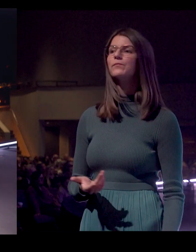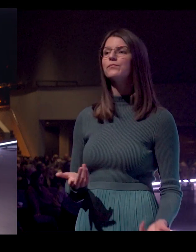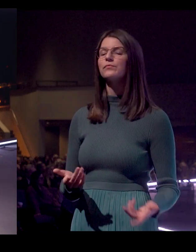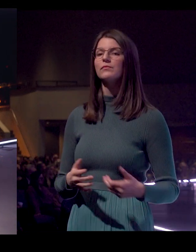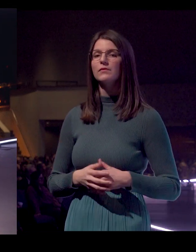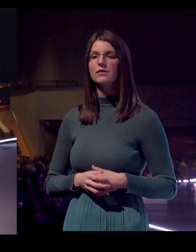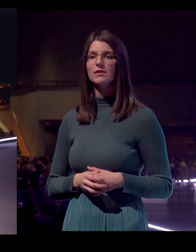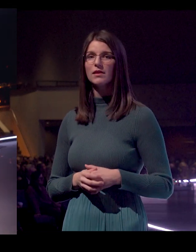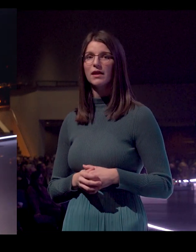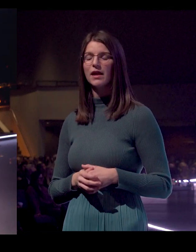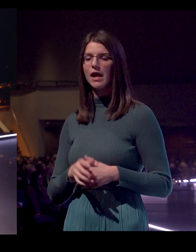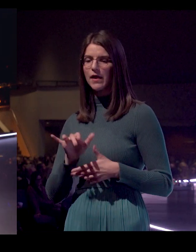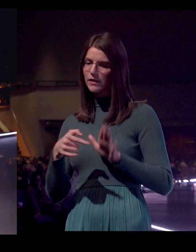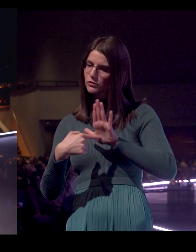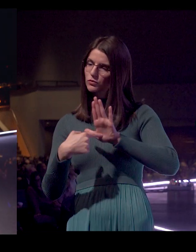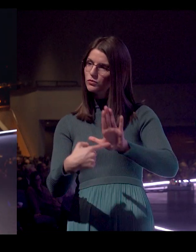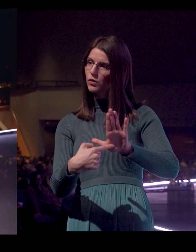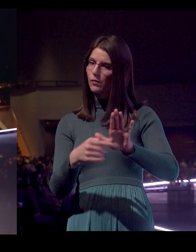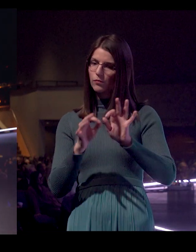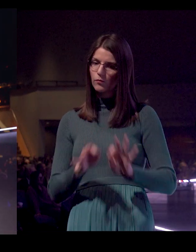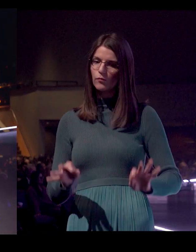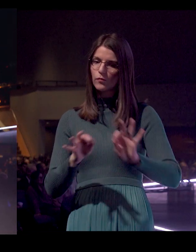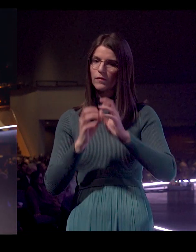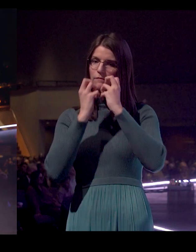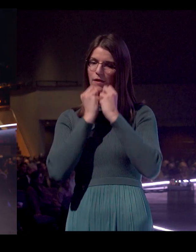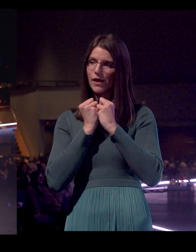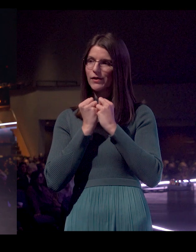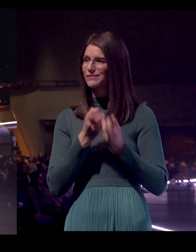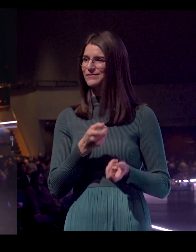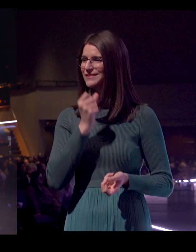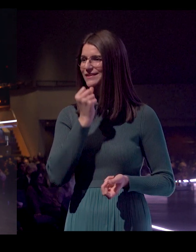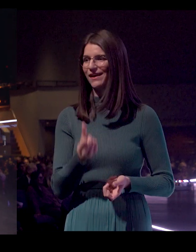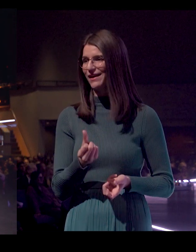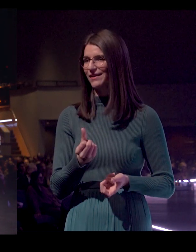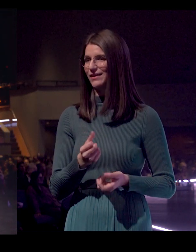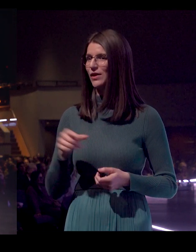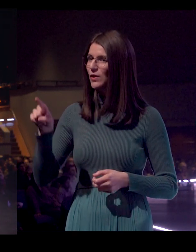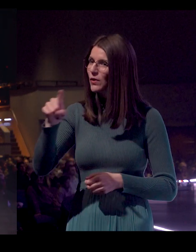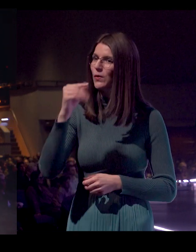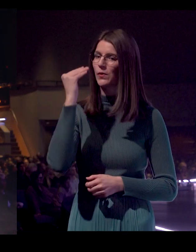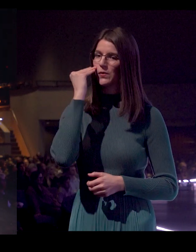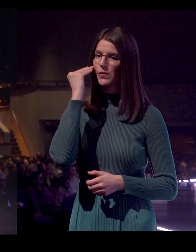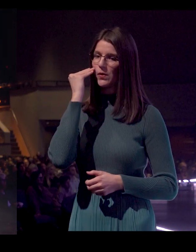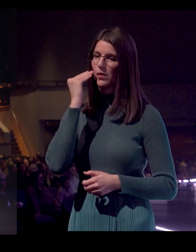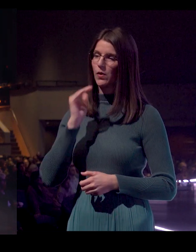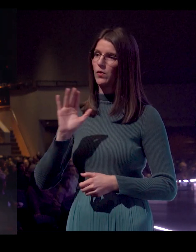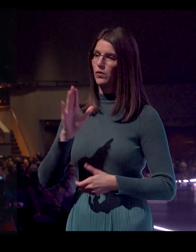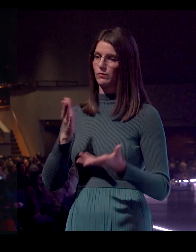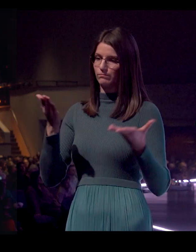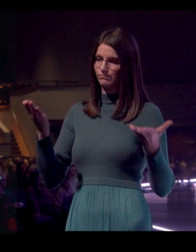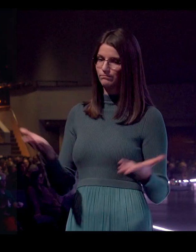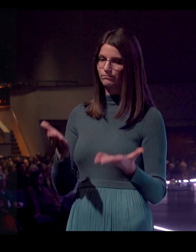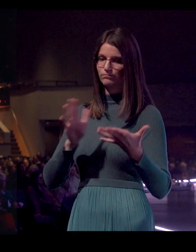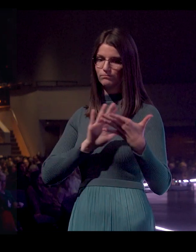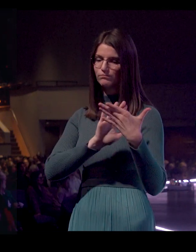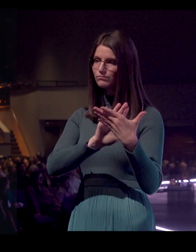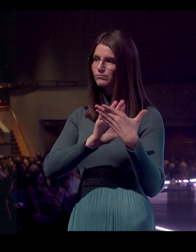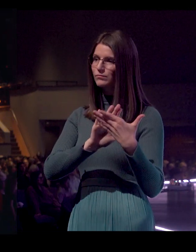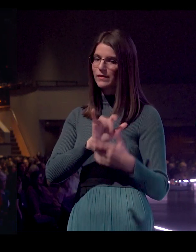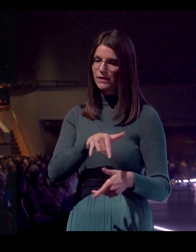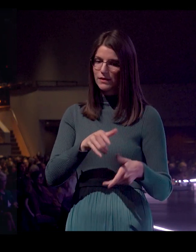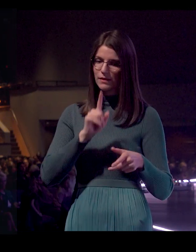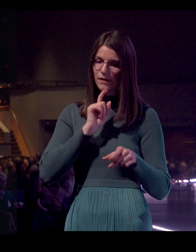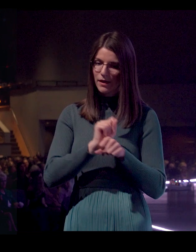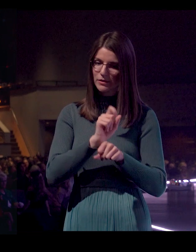it doesn't, because you know that your presence is what they actually need. Your presence is power.